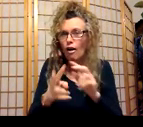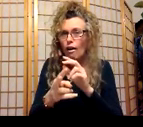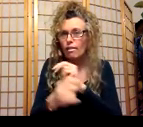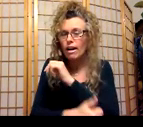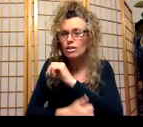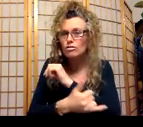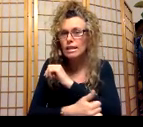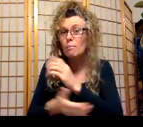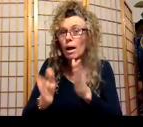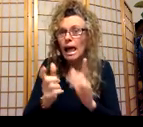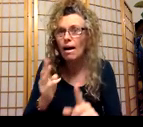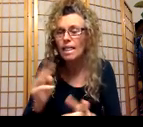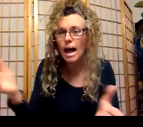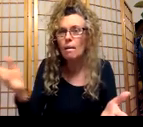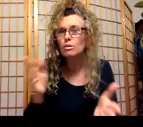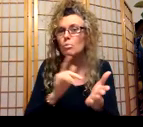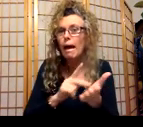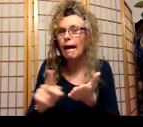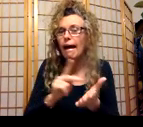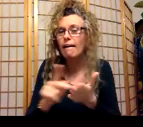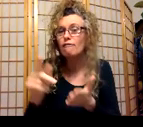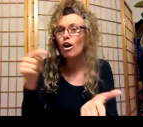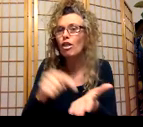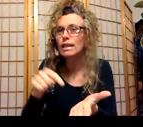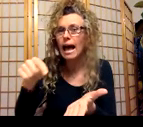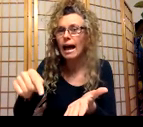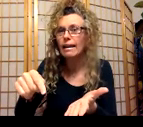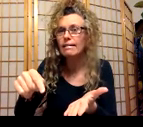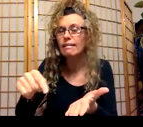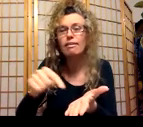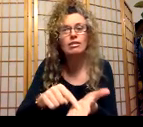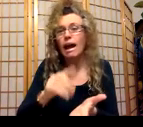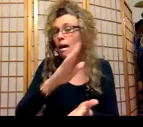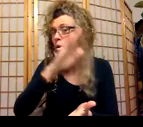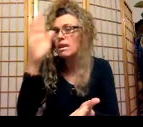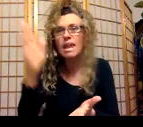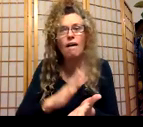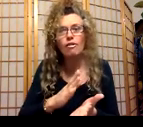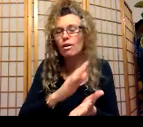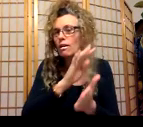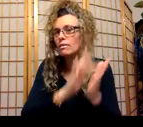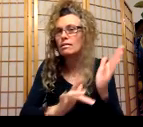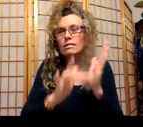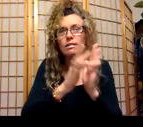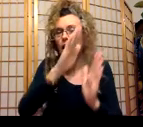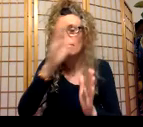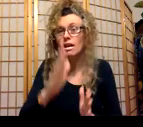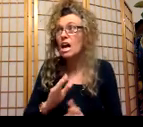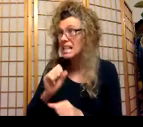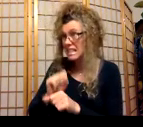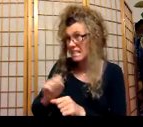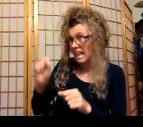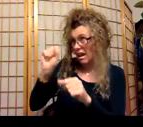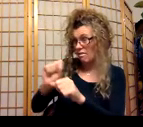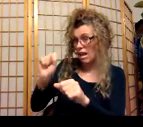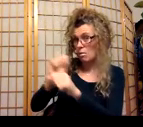kind, resources for the debt they'll never be able to resolve. So, they pay with labor, slave labor, you could say,